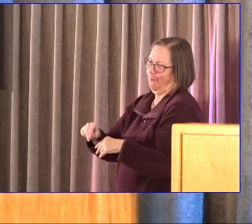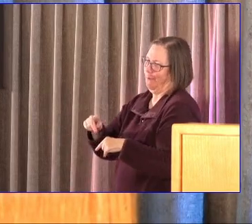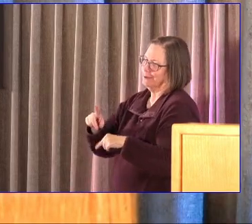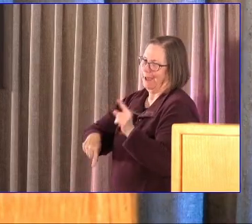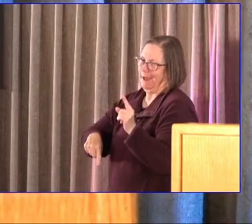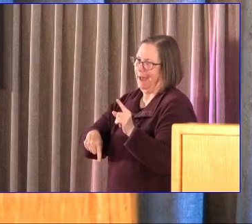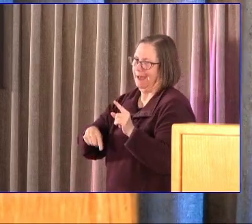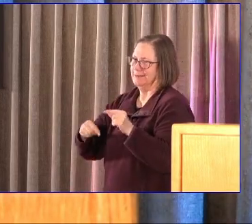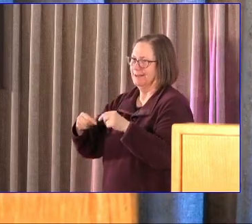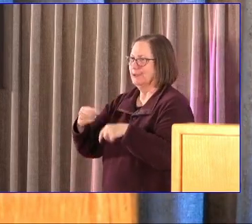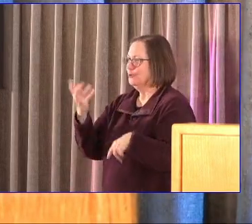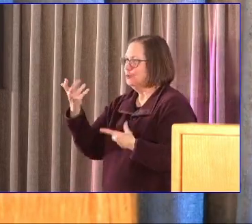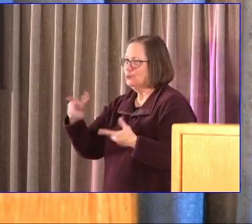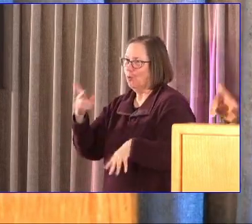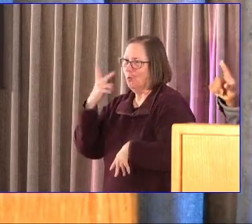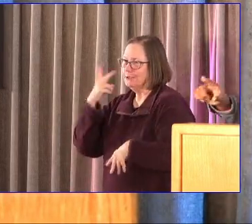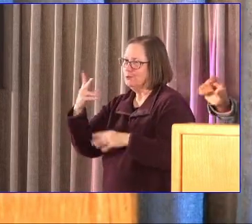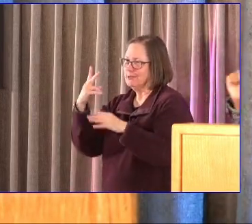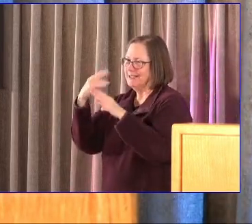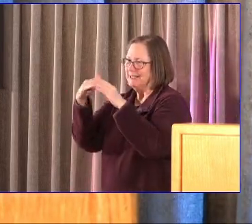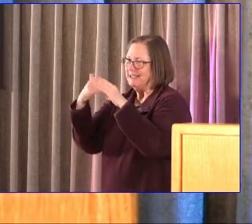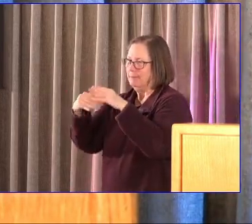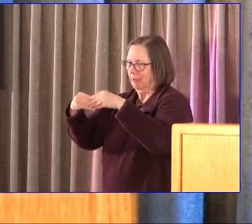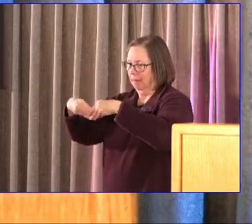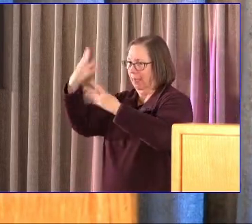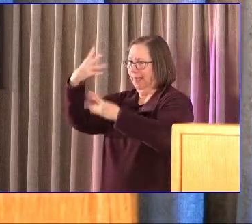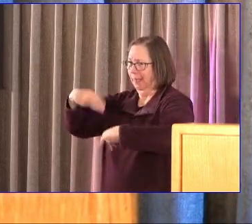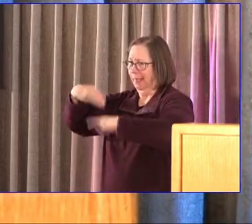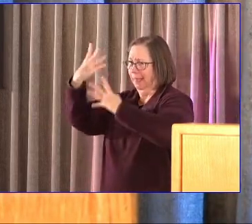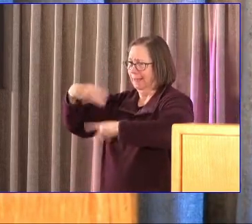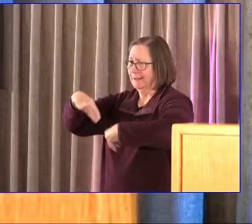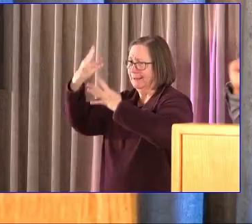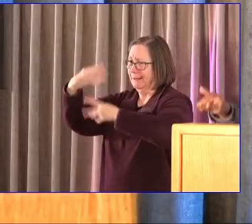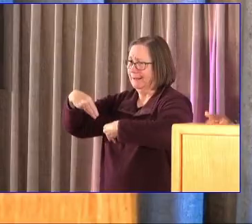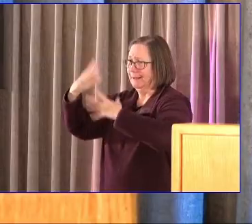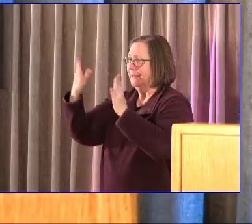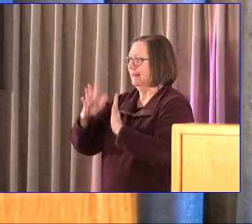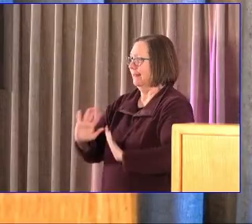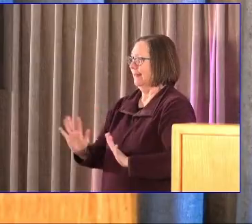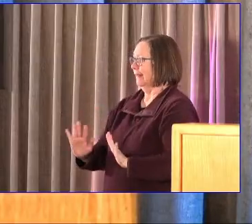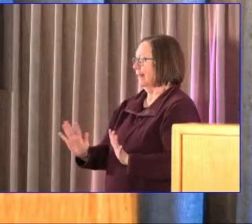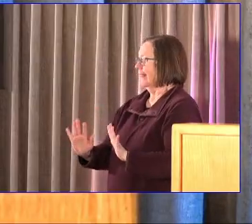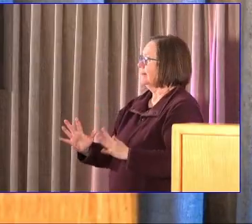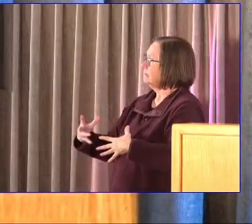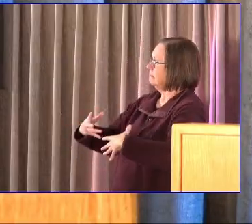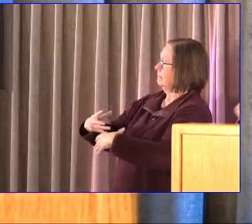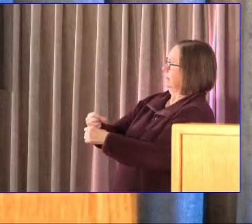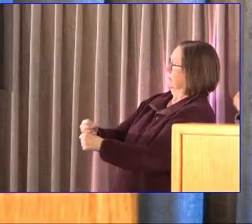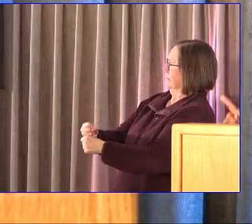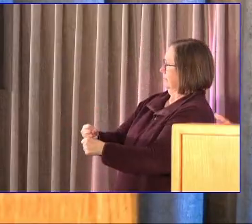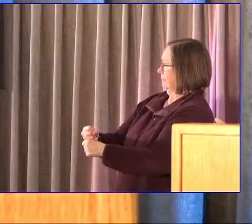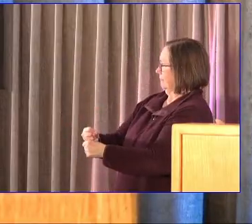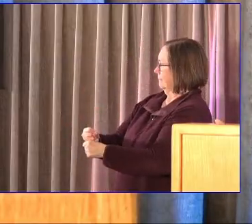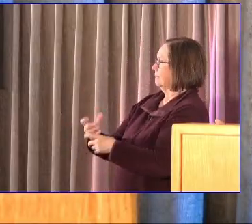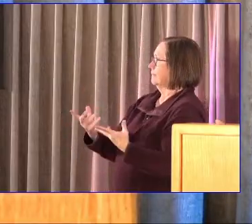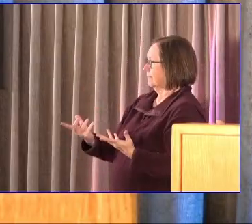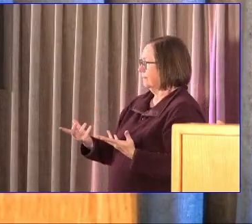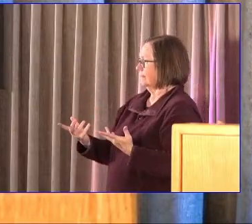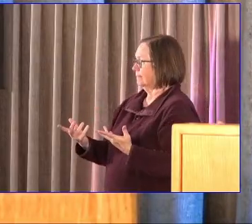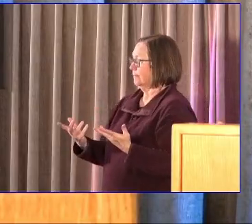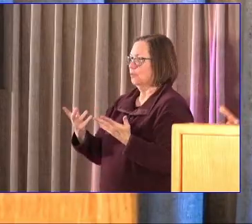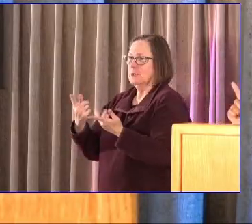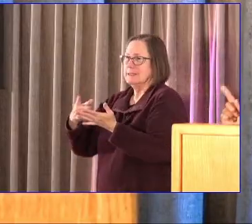community to help bring information from your area to my office and my office back to your area is a good way to deal with the flow of